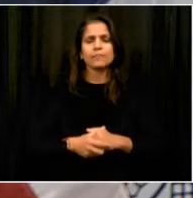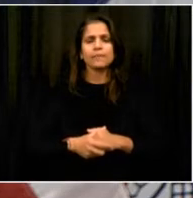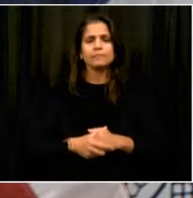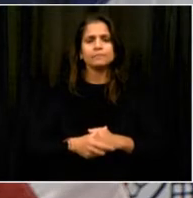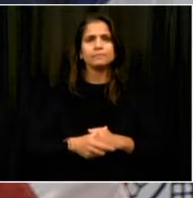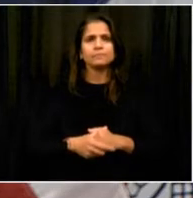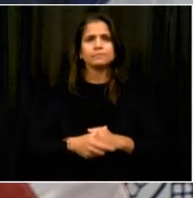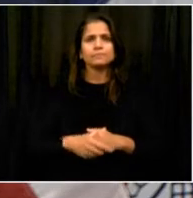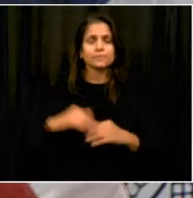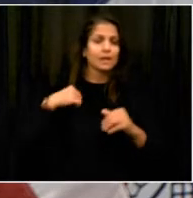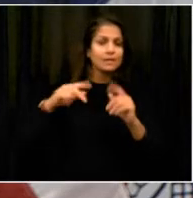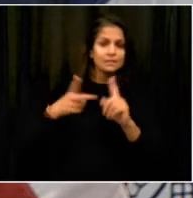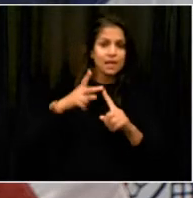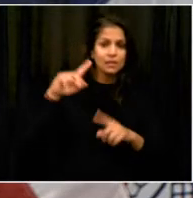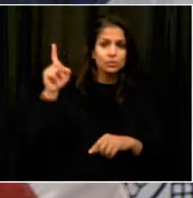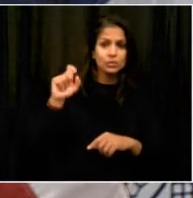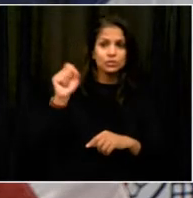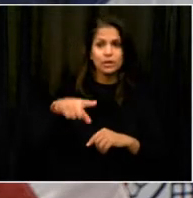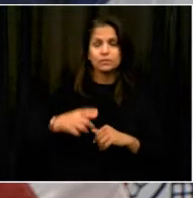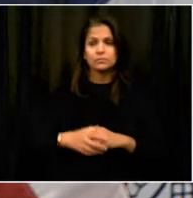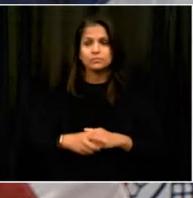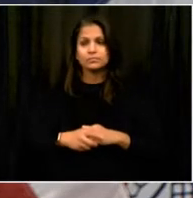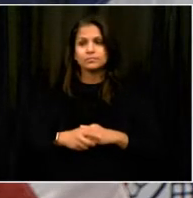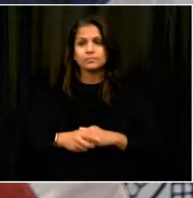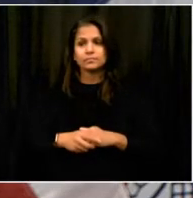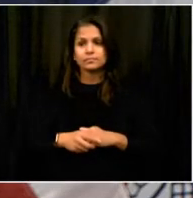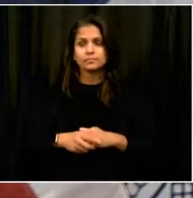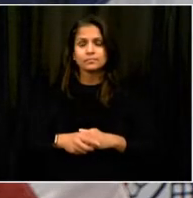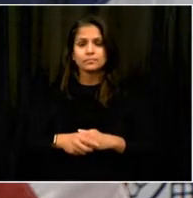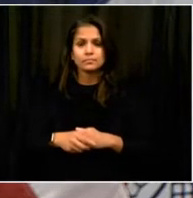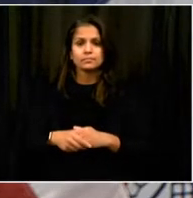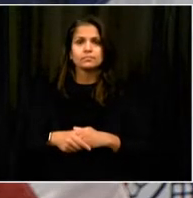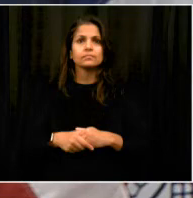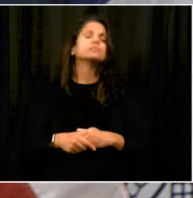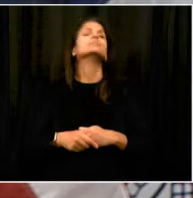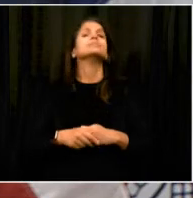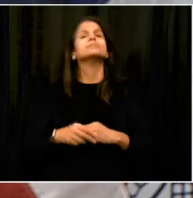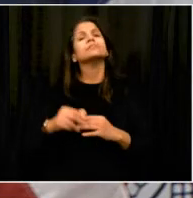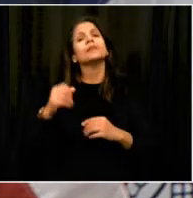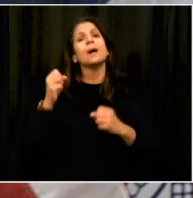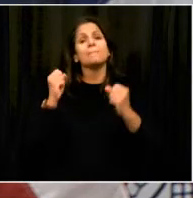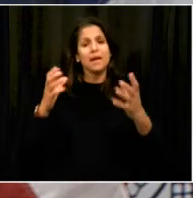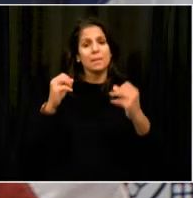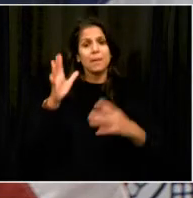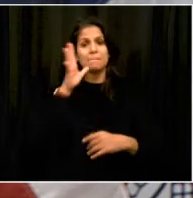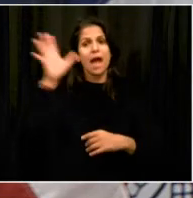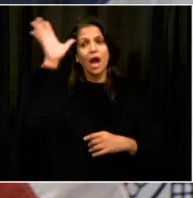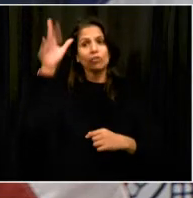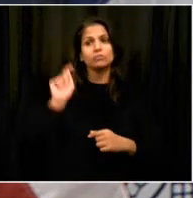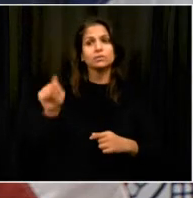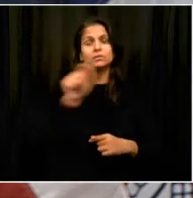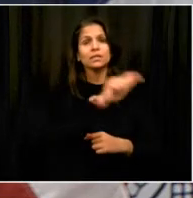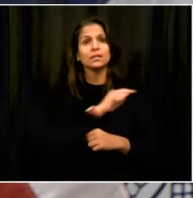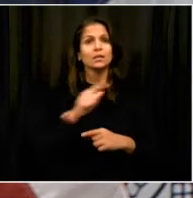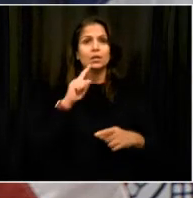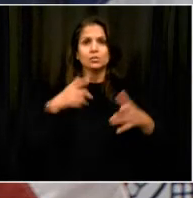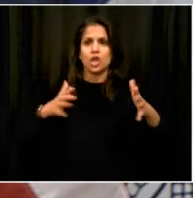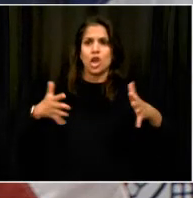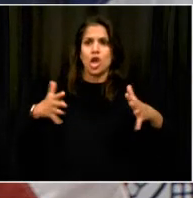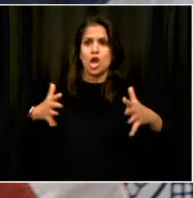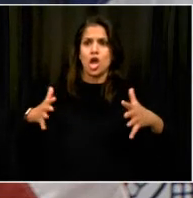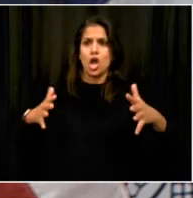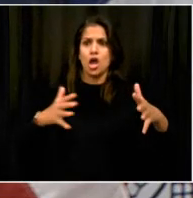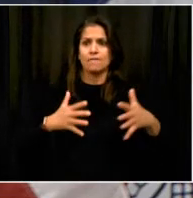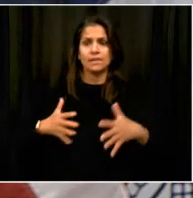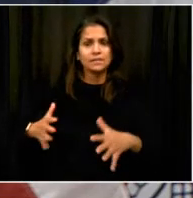I think a lot of parents will now be watching this 9% figure. I'm curious, do you think it makes sense to keep